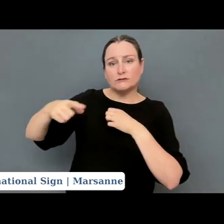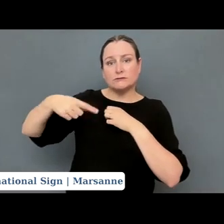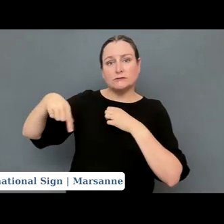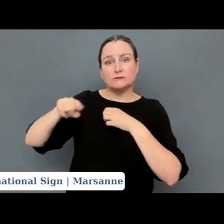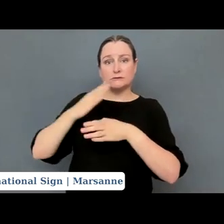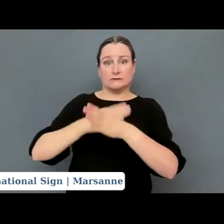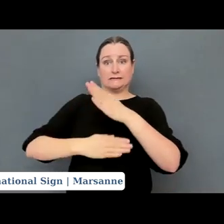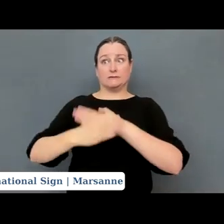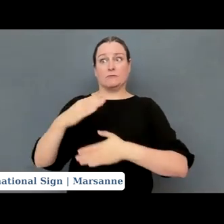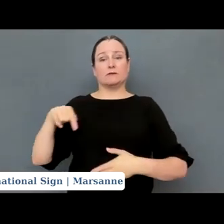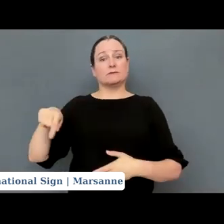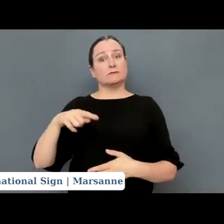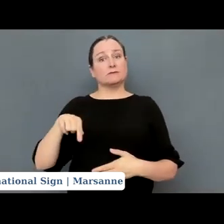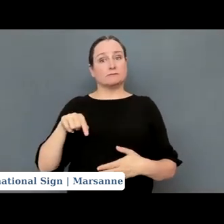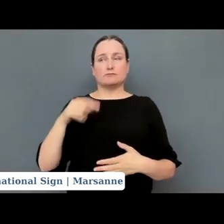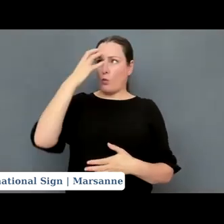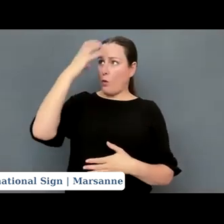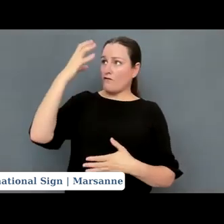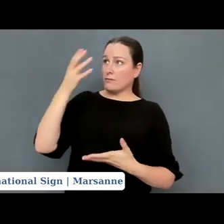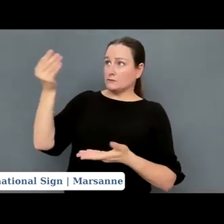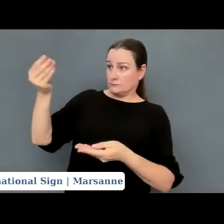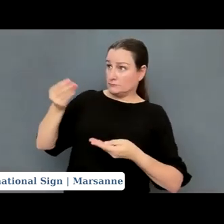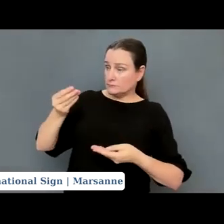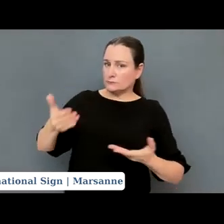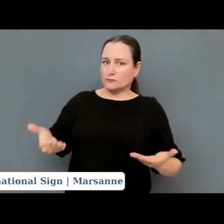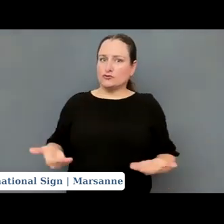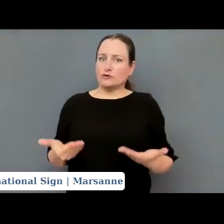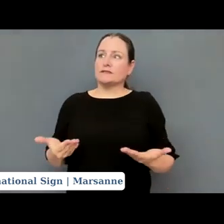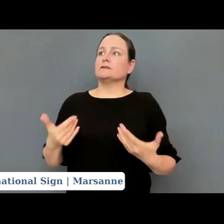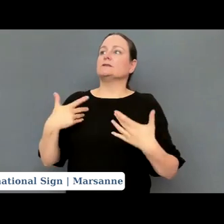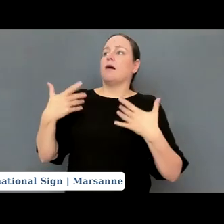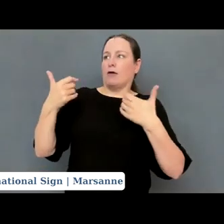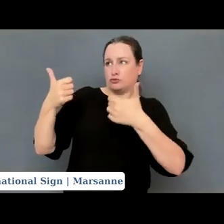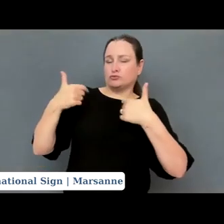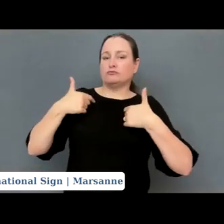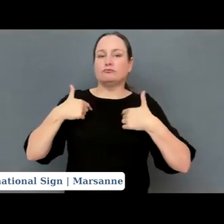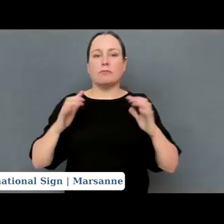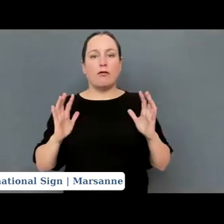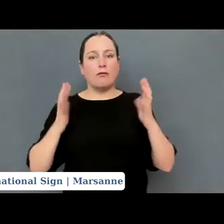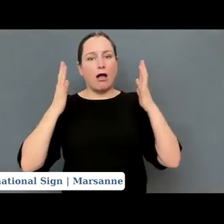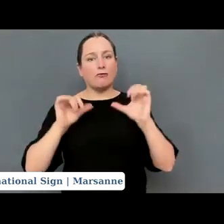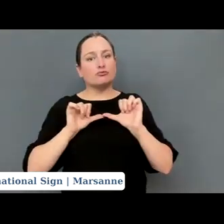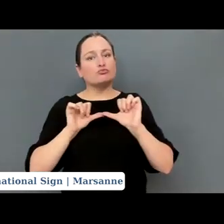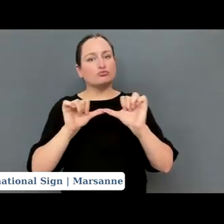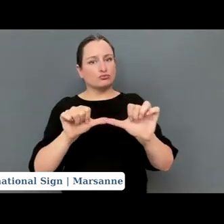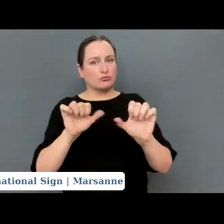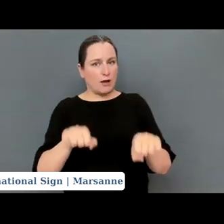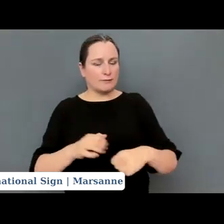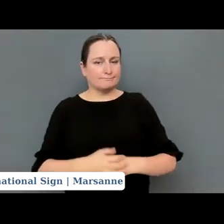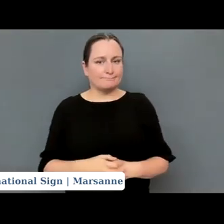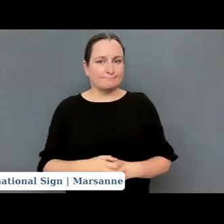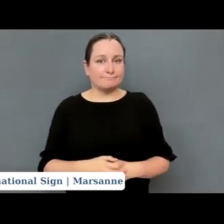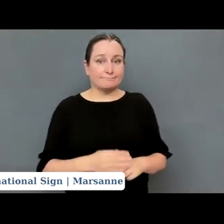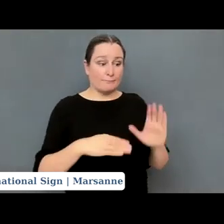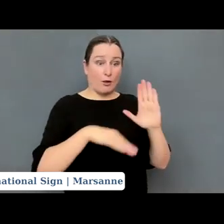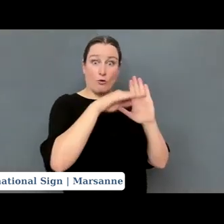a dignified life. I would like to also emphasize that the efficacy of these programs depend